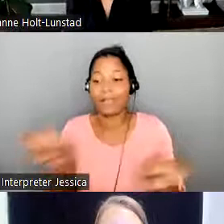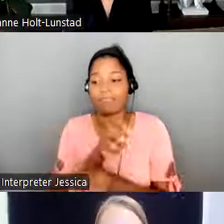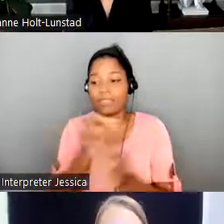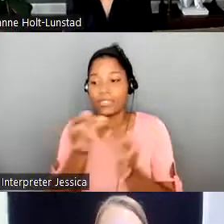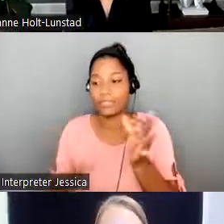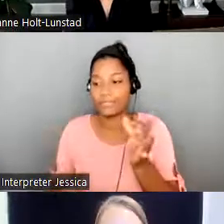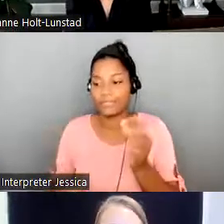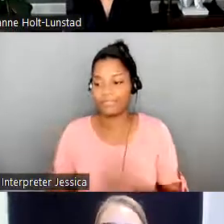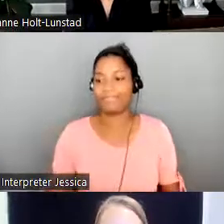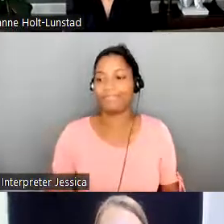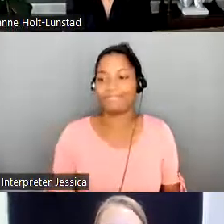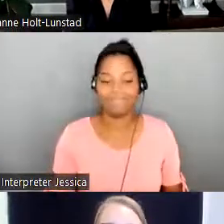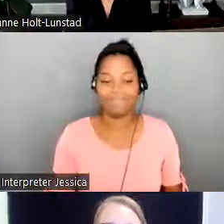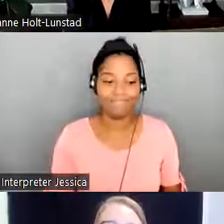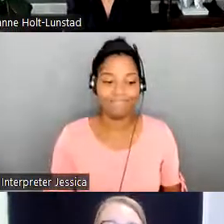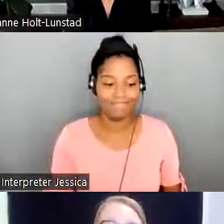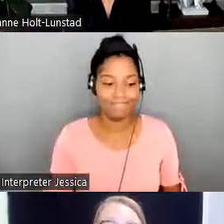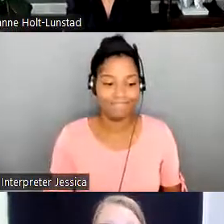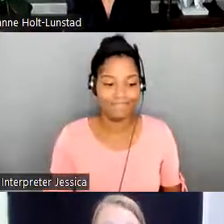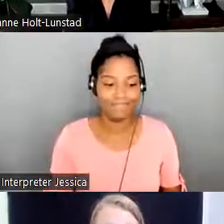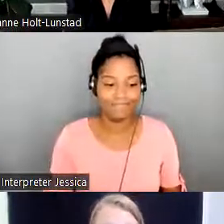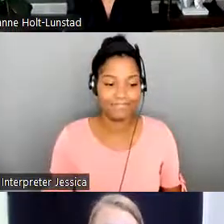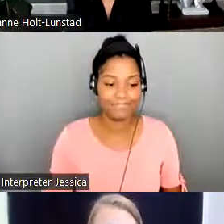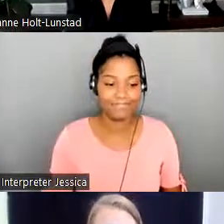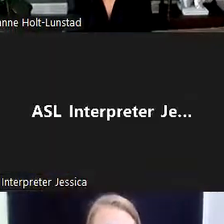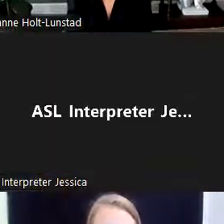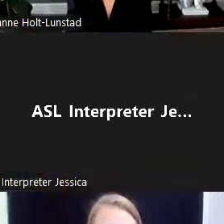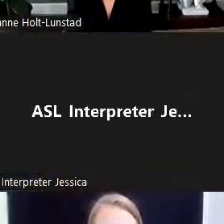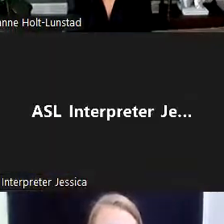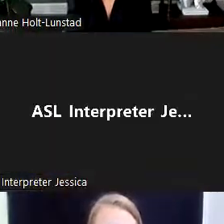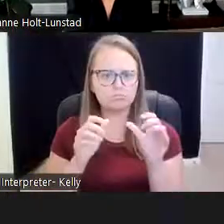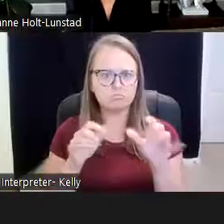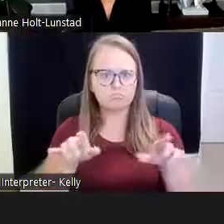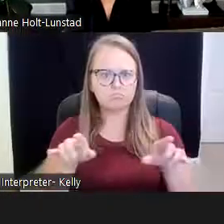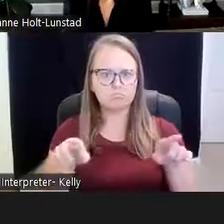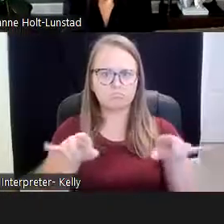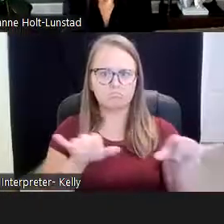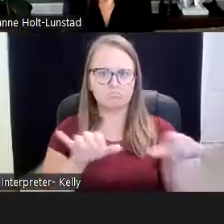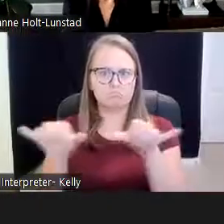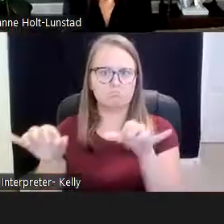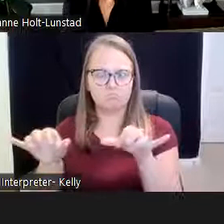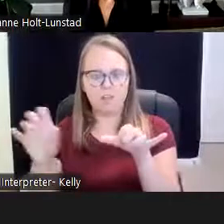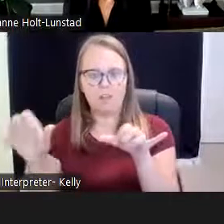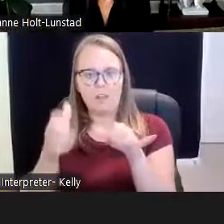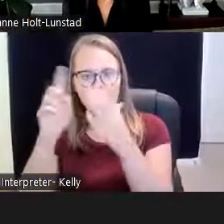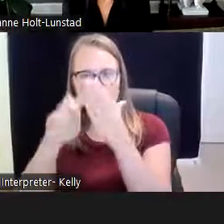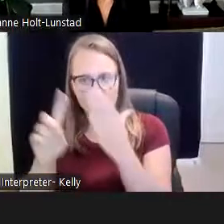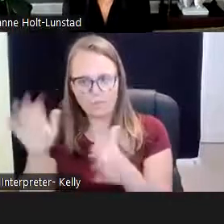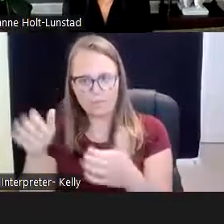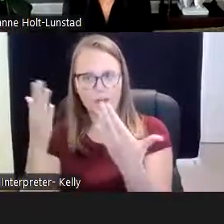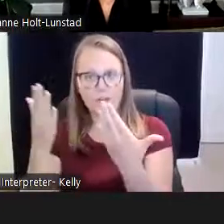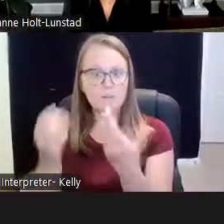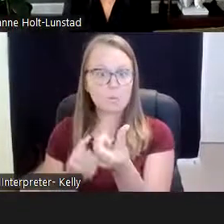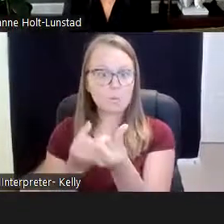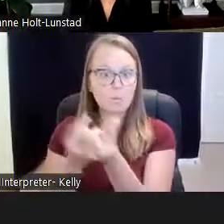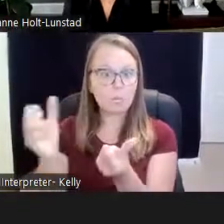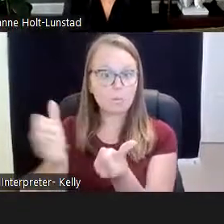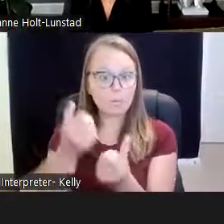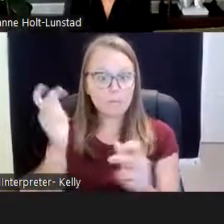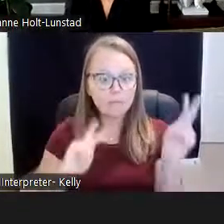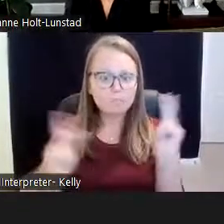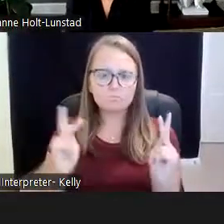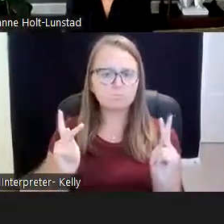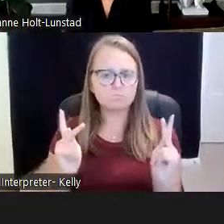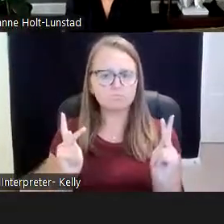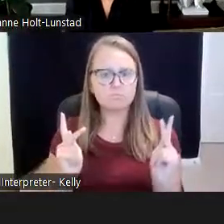And these findings are consistent with other research that demonstrates that providing support to others can be just